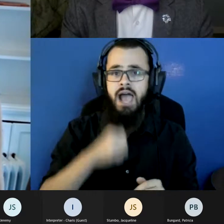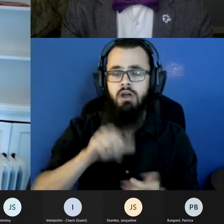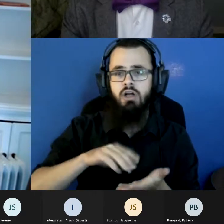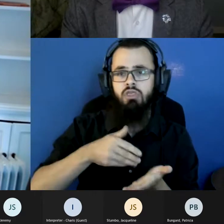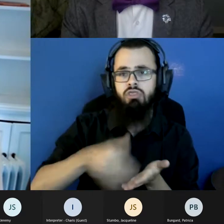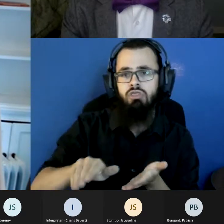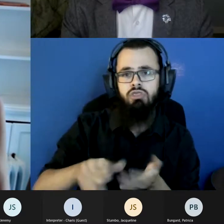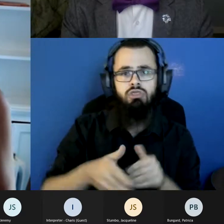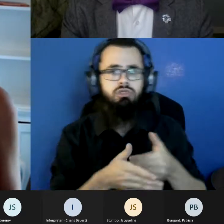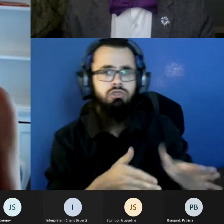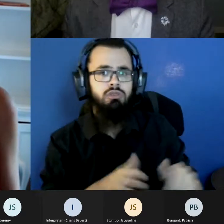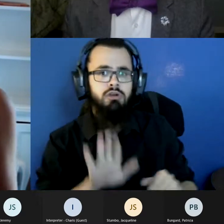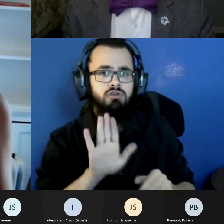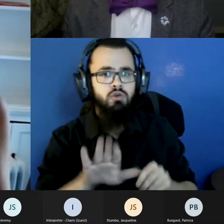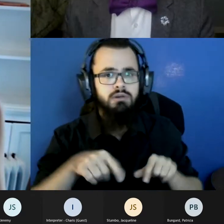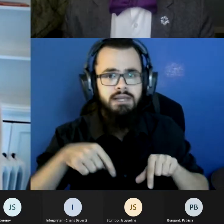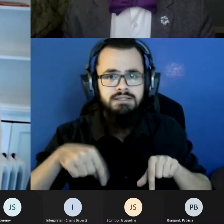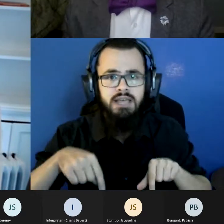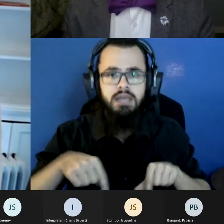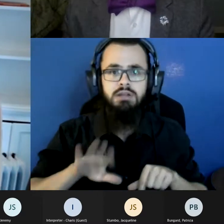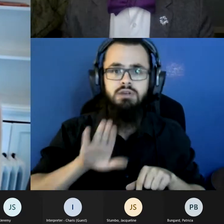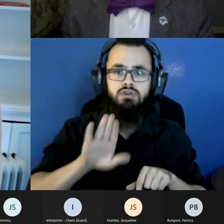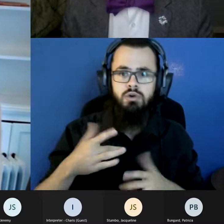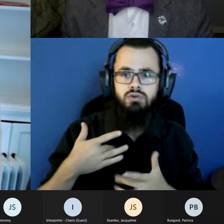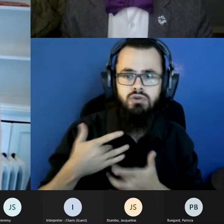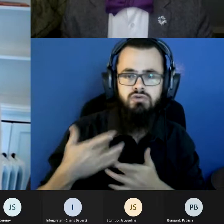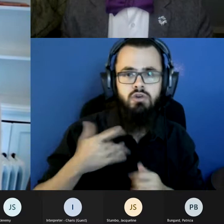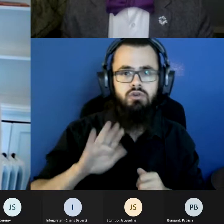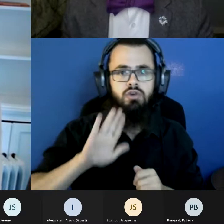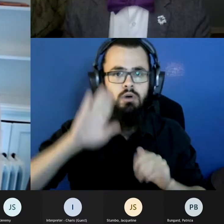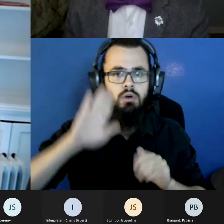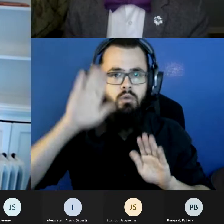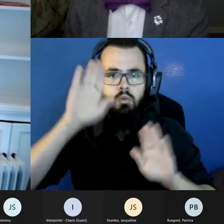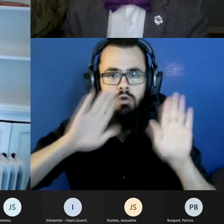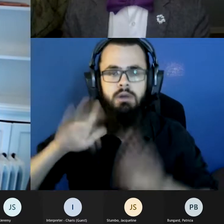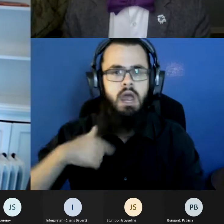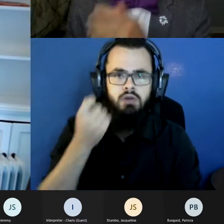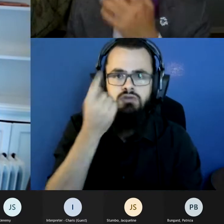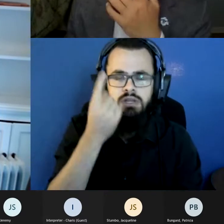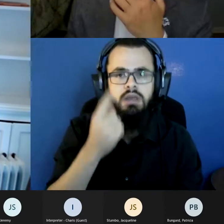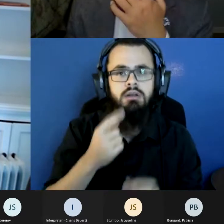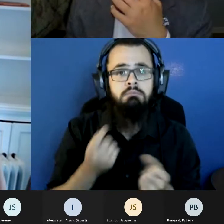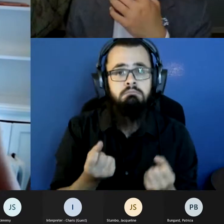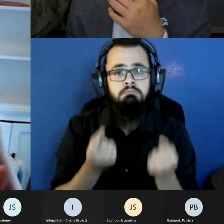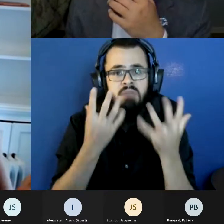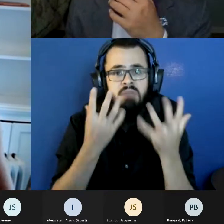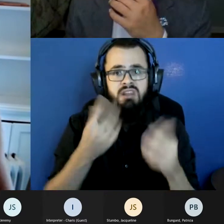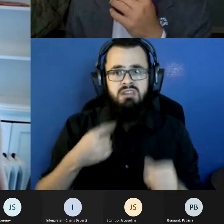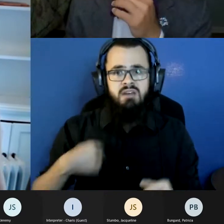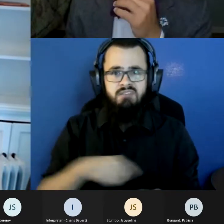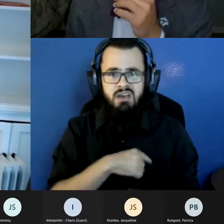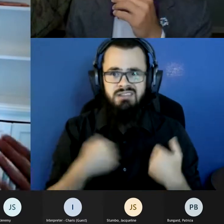worry. Many of us have health conditions that place us at greater risk, but the combination of all these factors